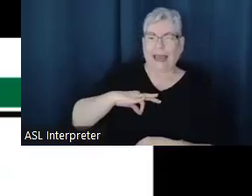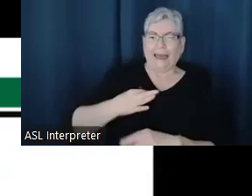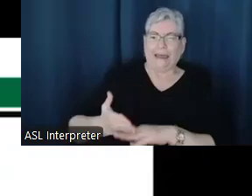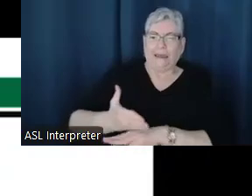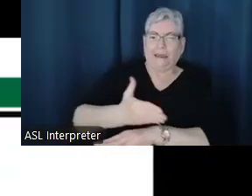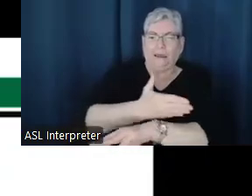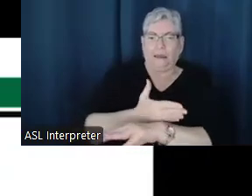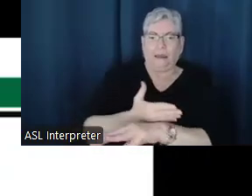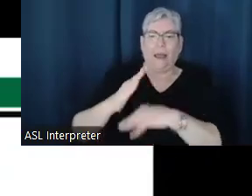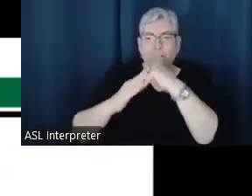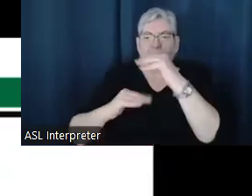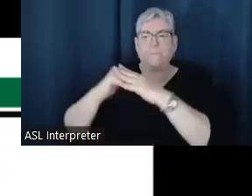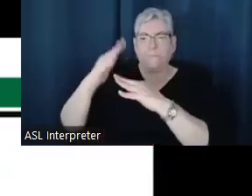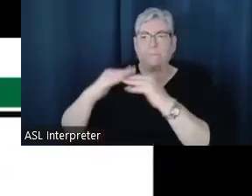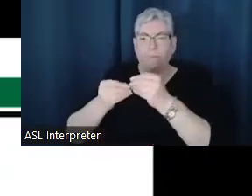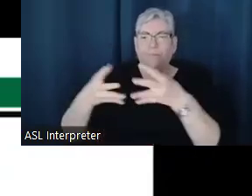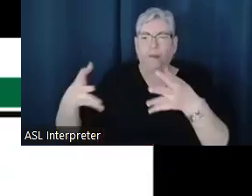competencies.